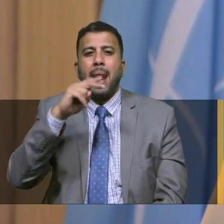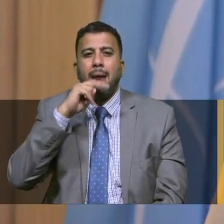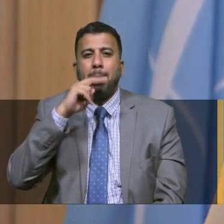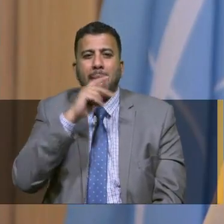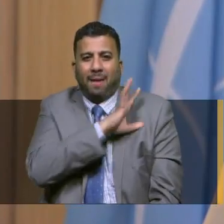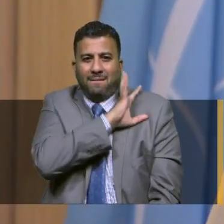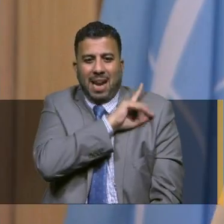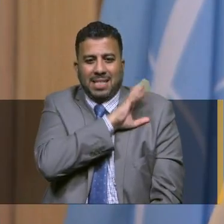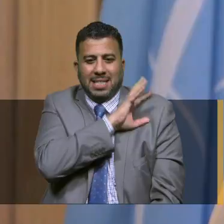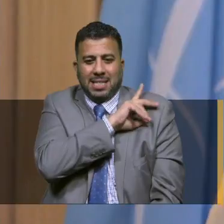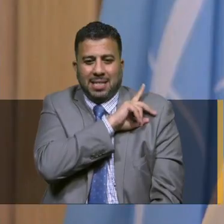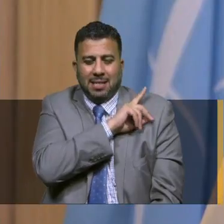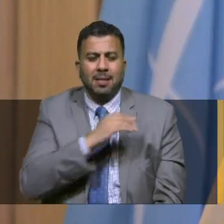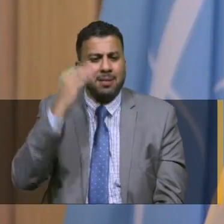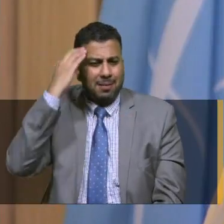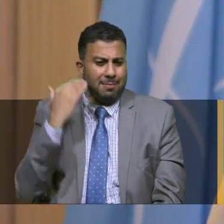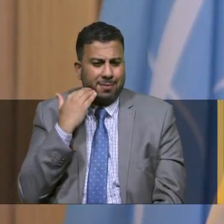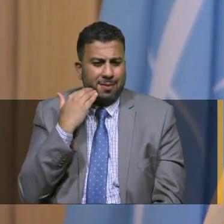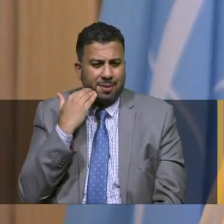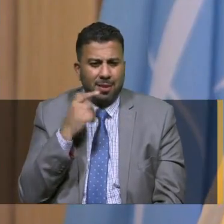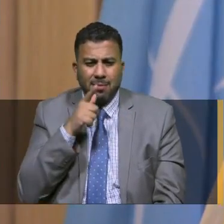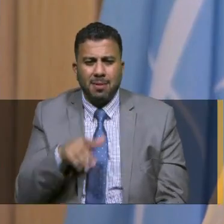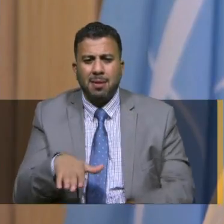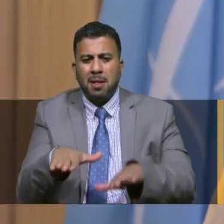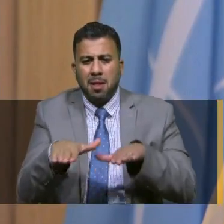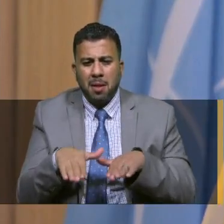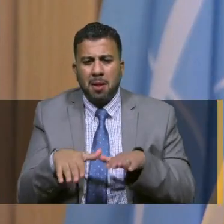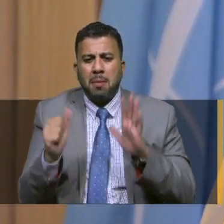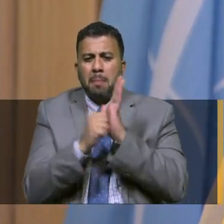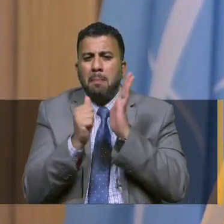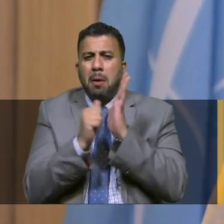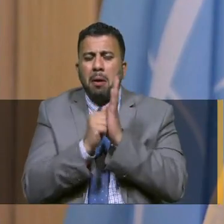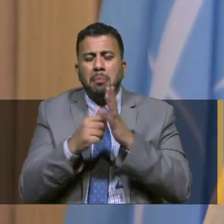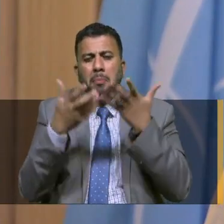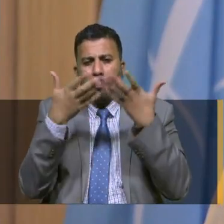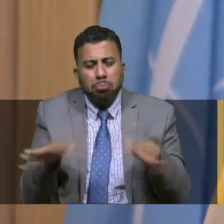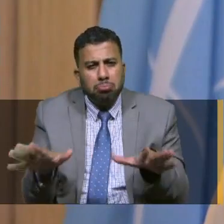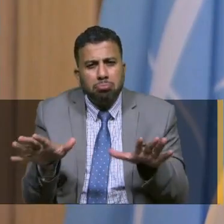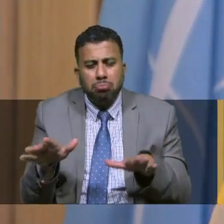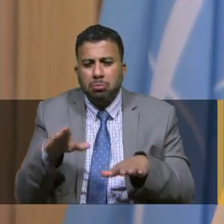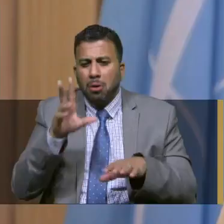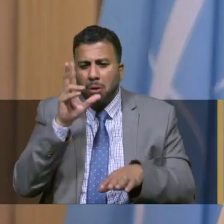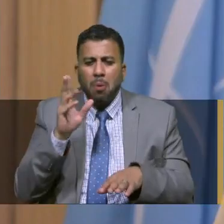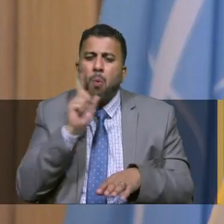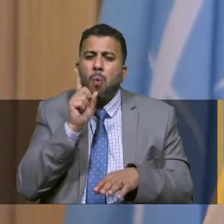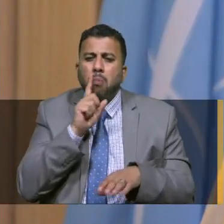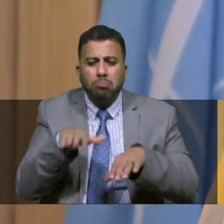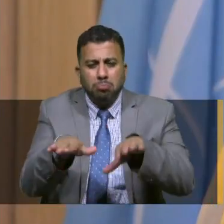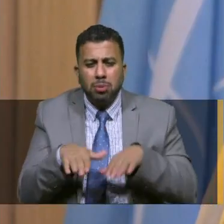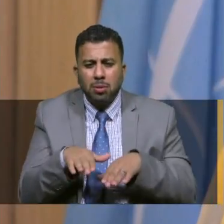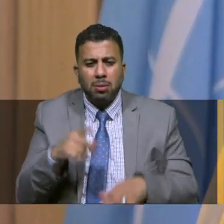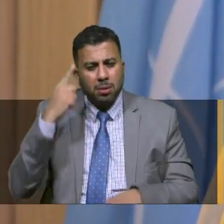one of the ladies sitting on a house demolished on the rubble, waiting. I remember